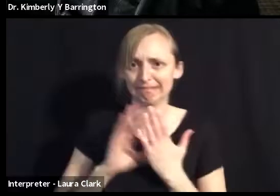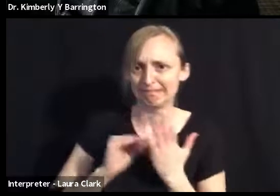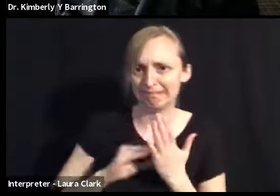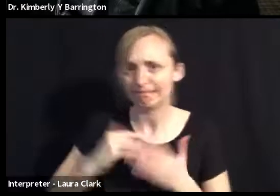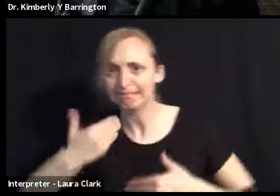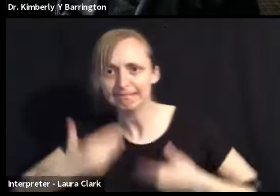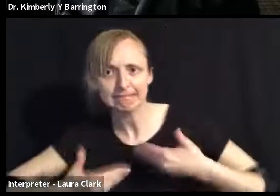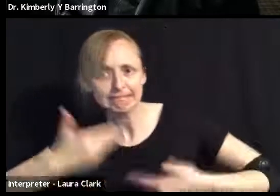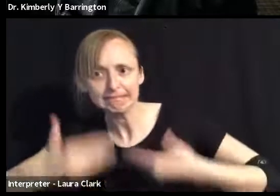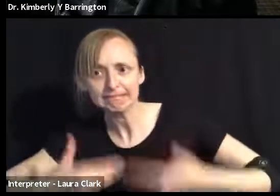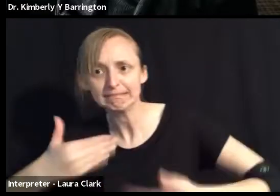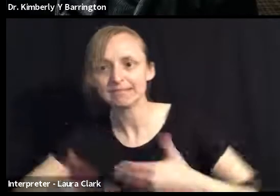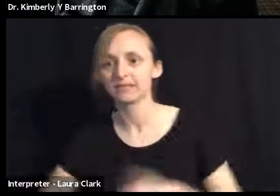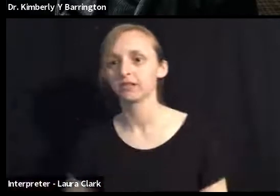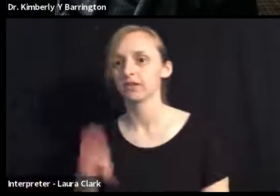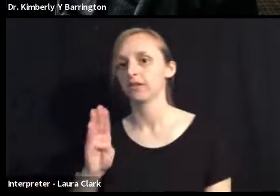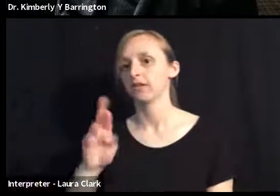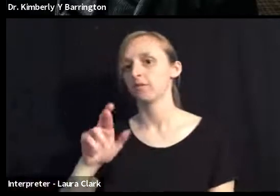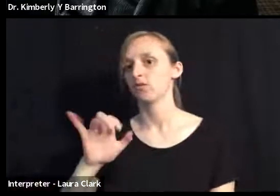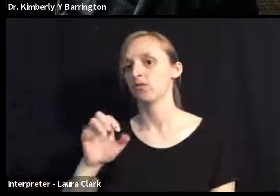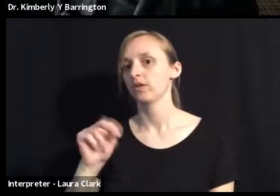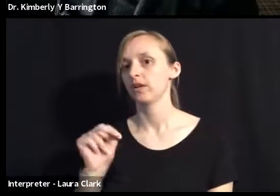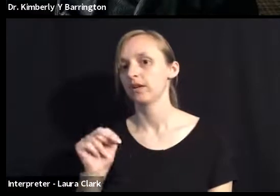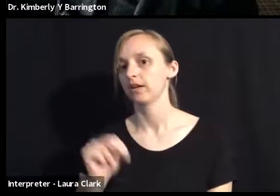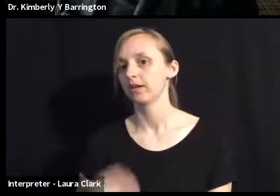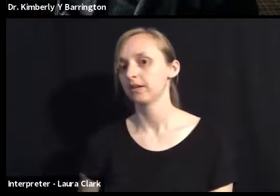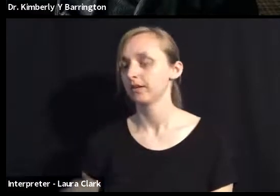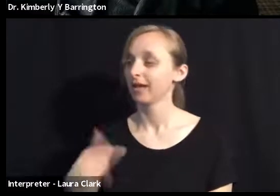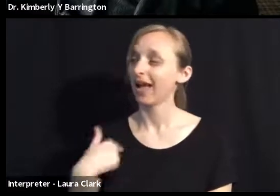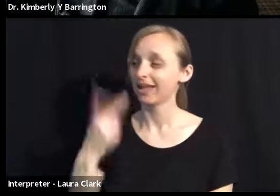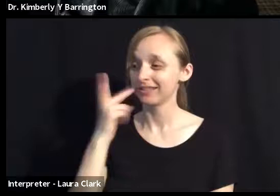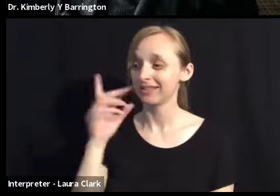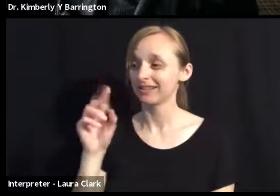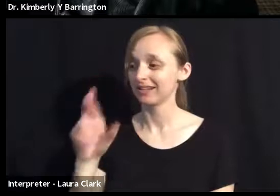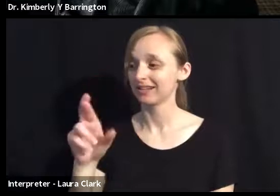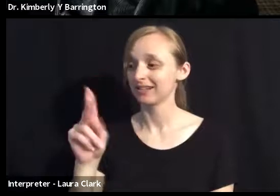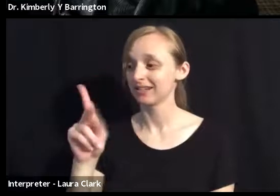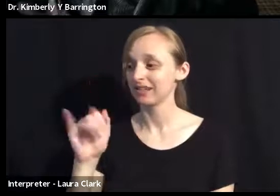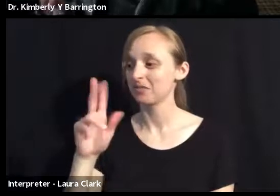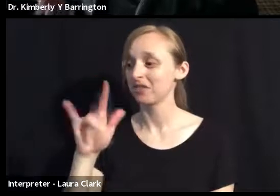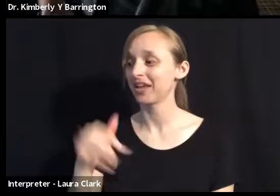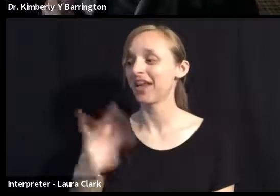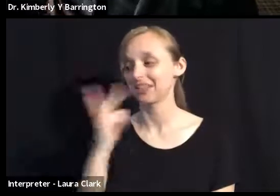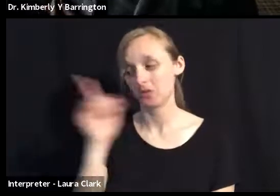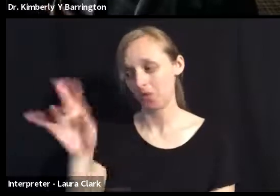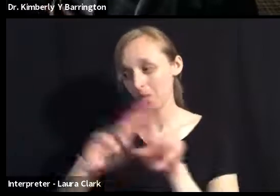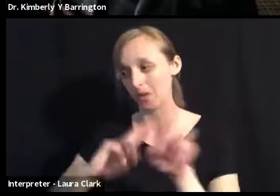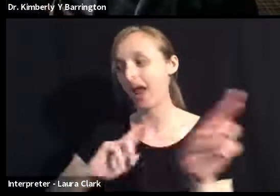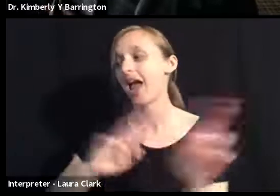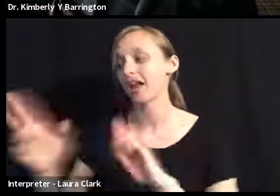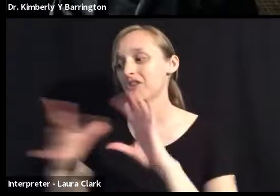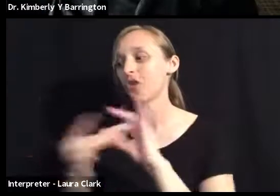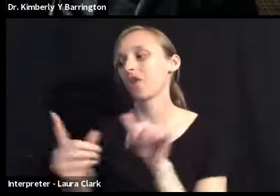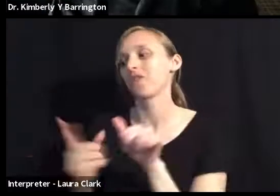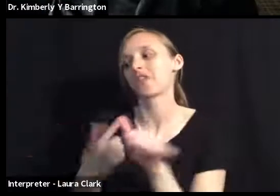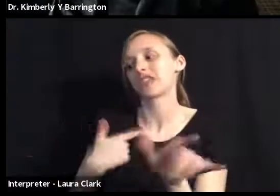So, Dr. Kimberly, I know that you're getting ready to say something, and I want to say something to her before you do.